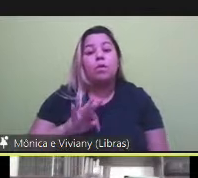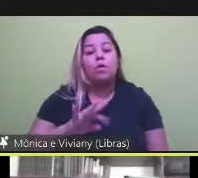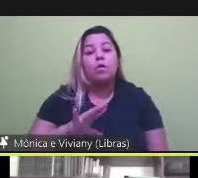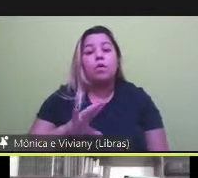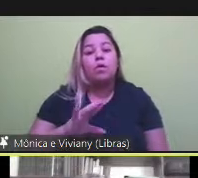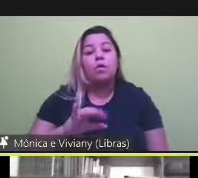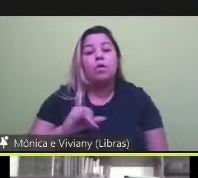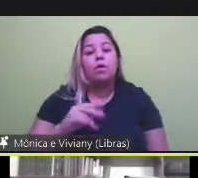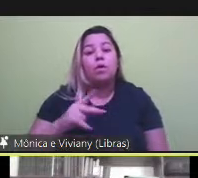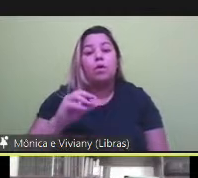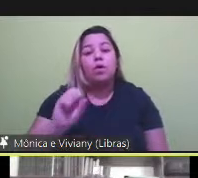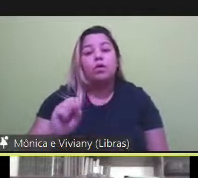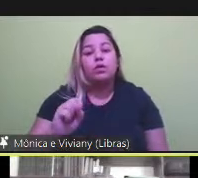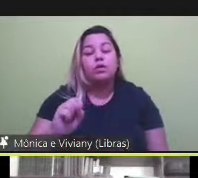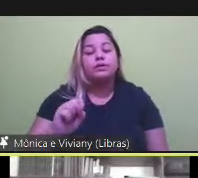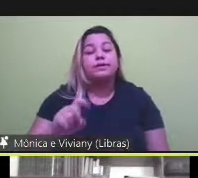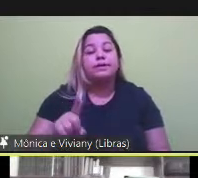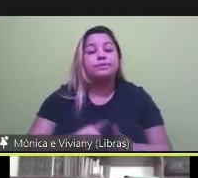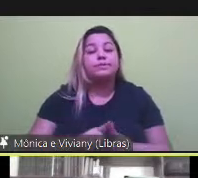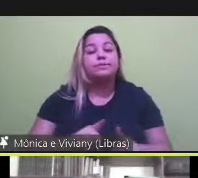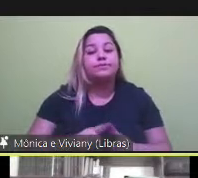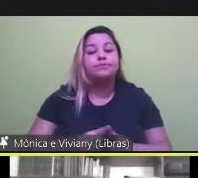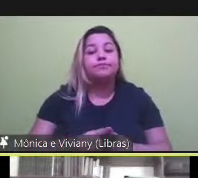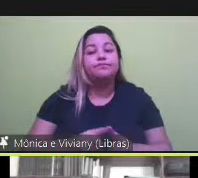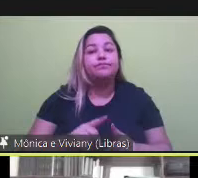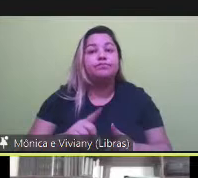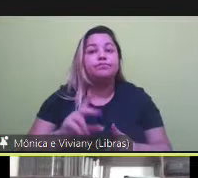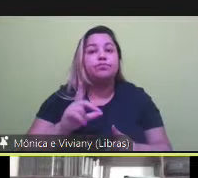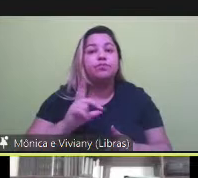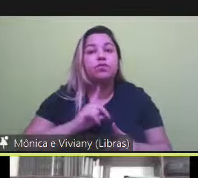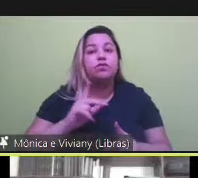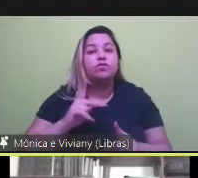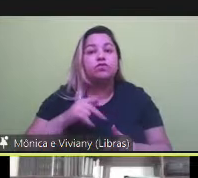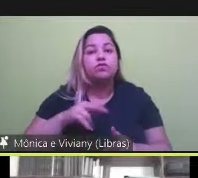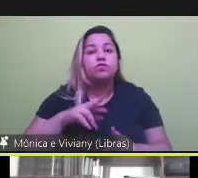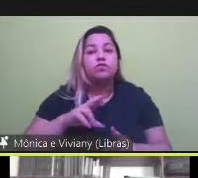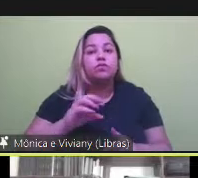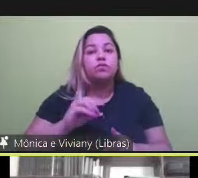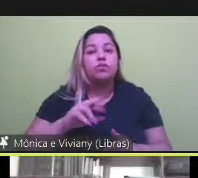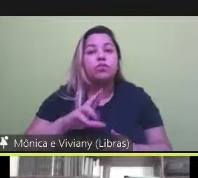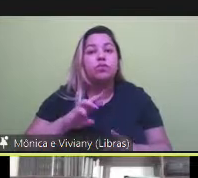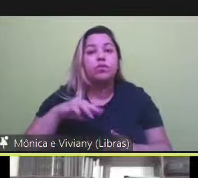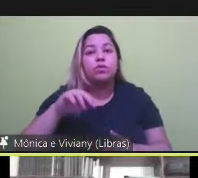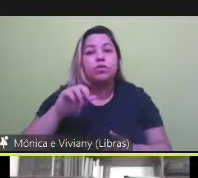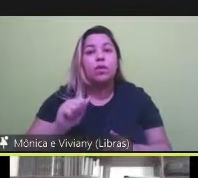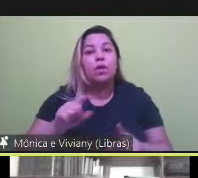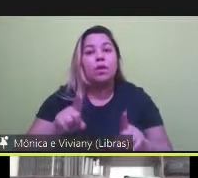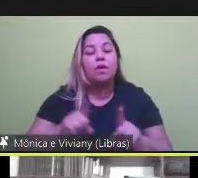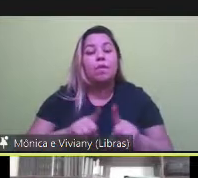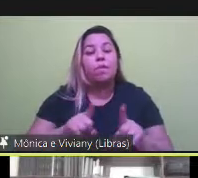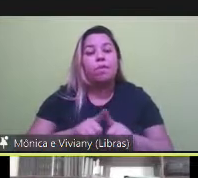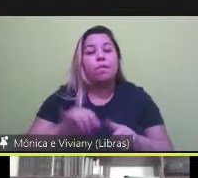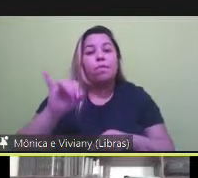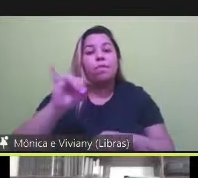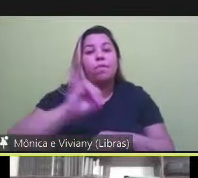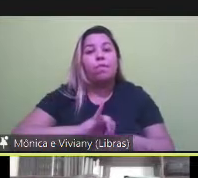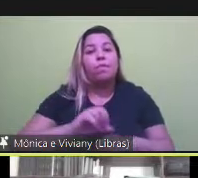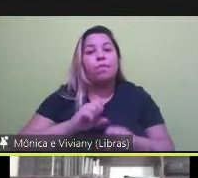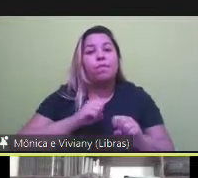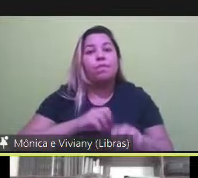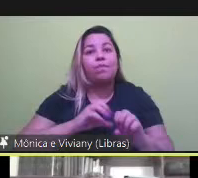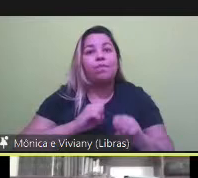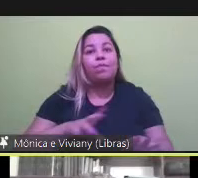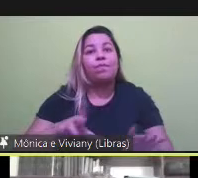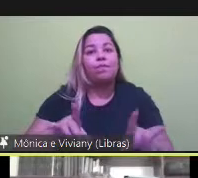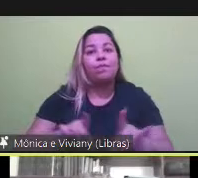and the core of the program, it was that every year, all the schools that were registered